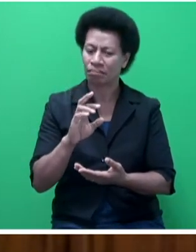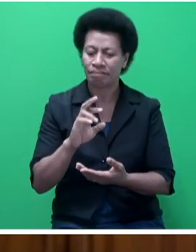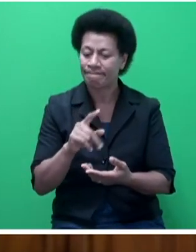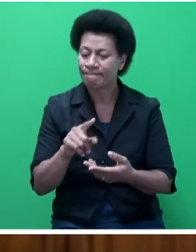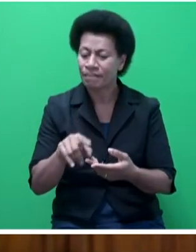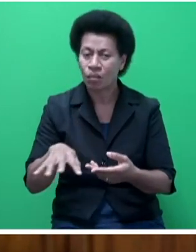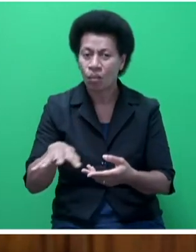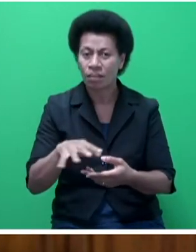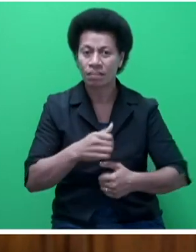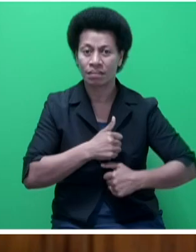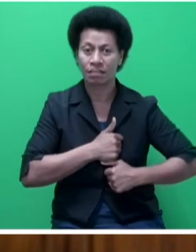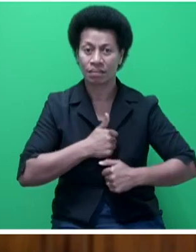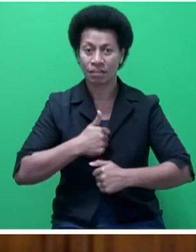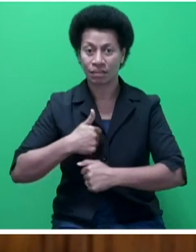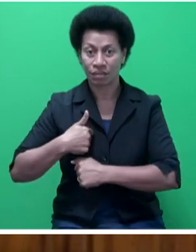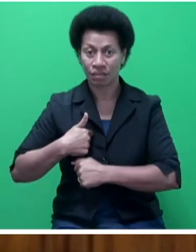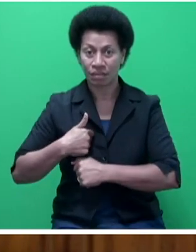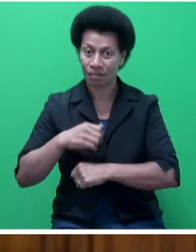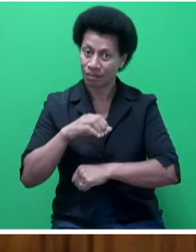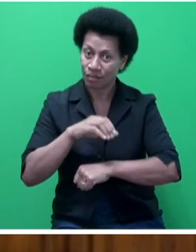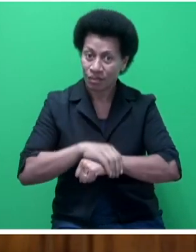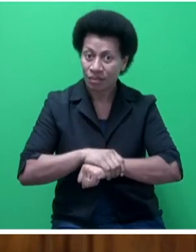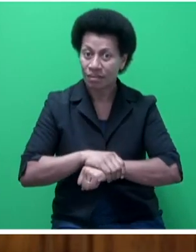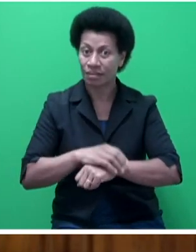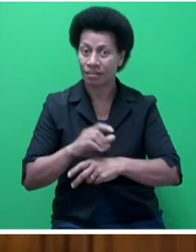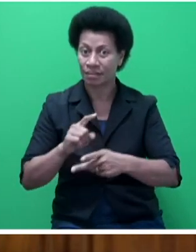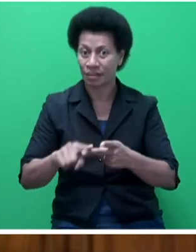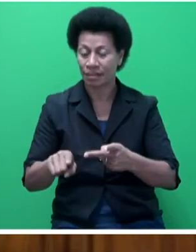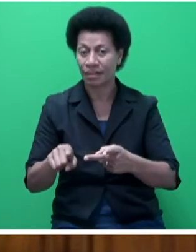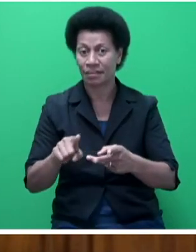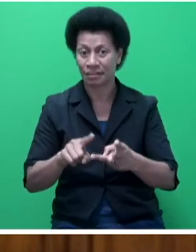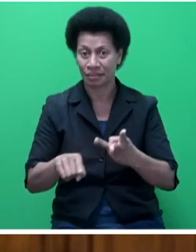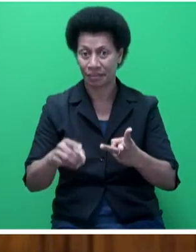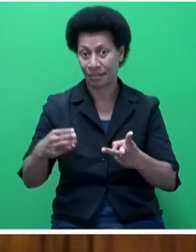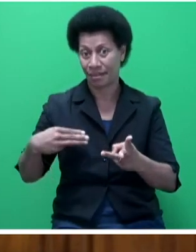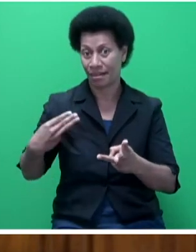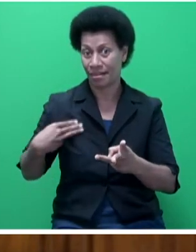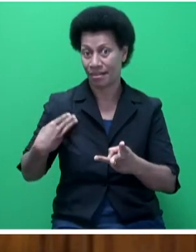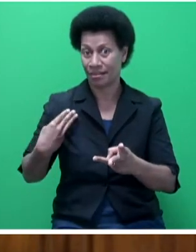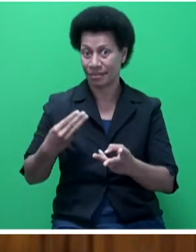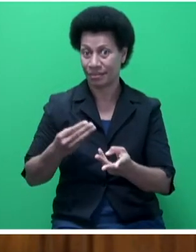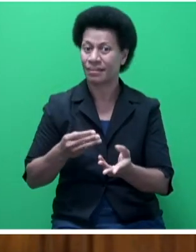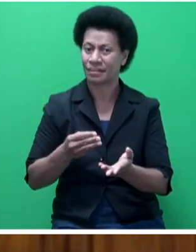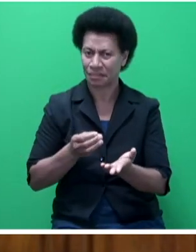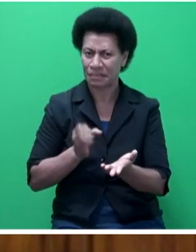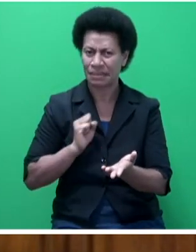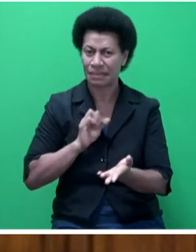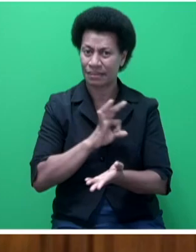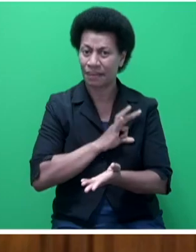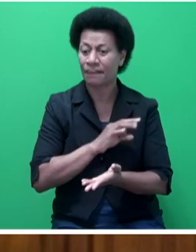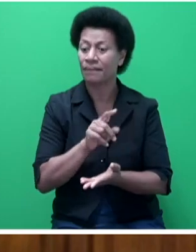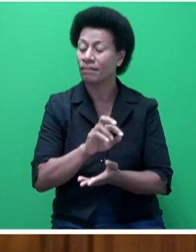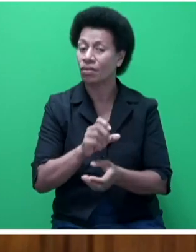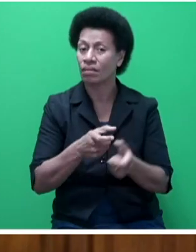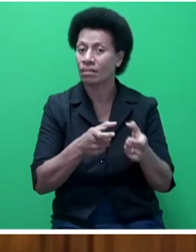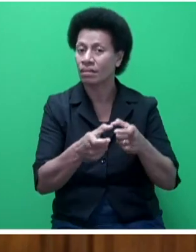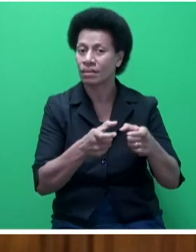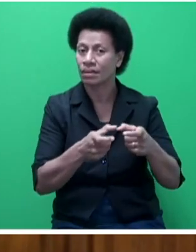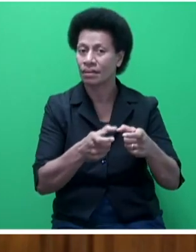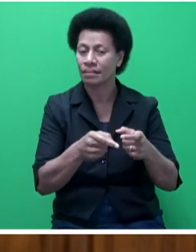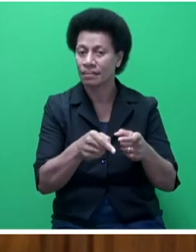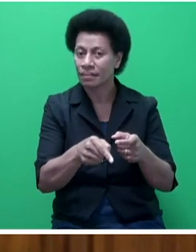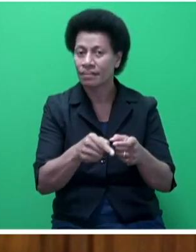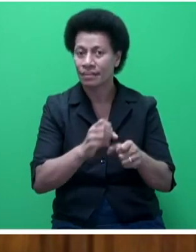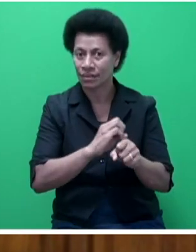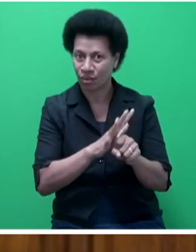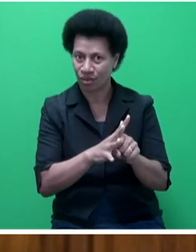disciplined forces and medical workers are commended for their gallant effort in containing COVID-19. Mr. Speaker said,